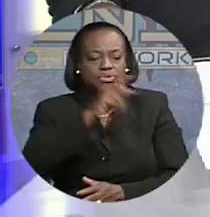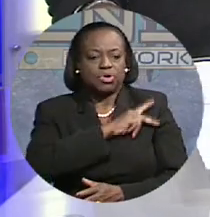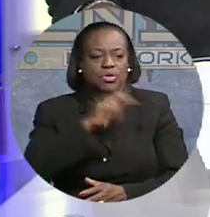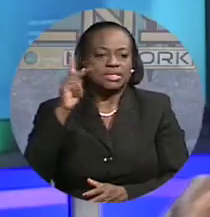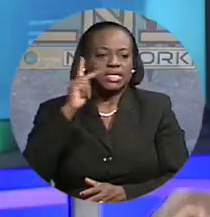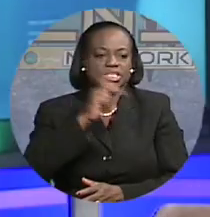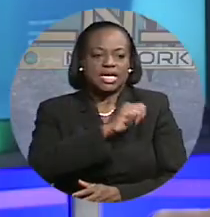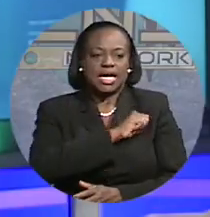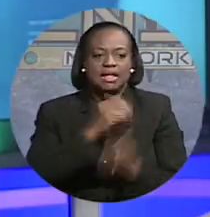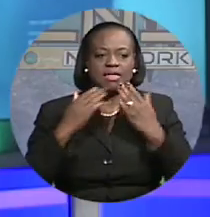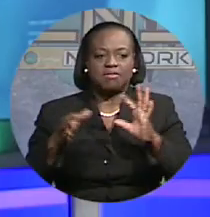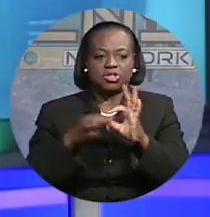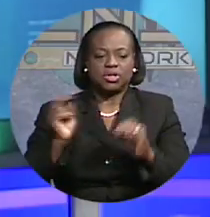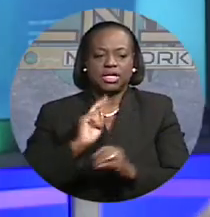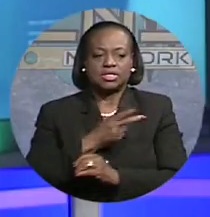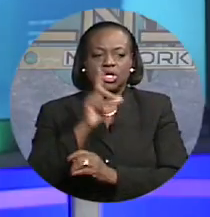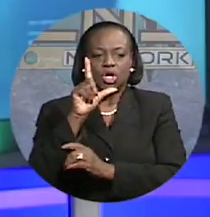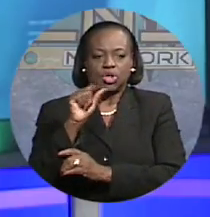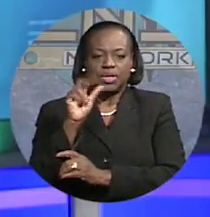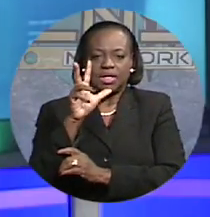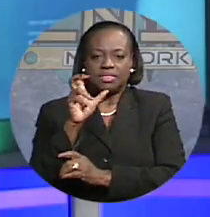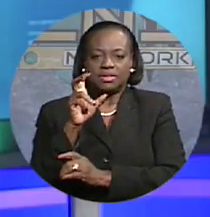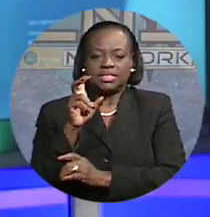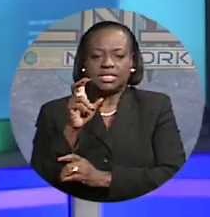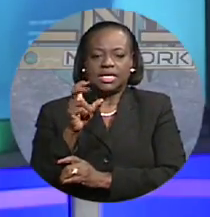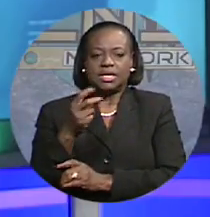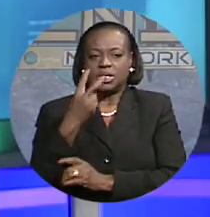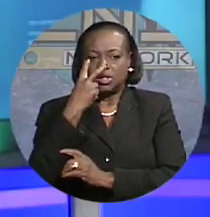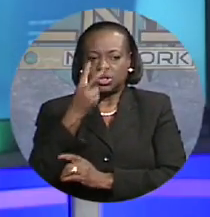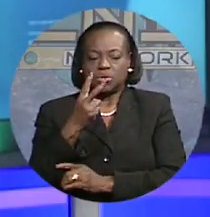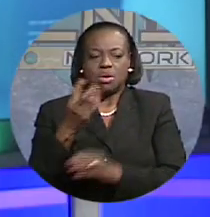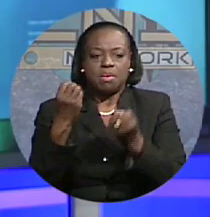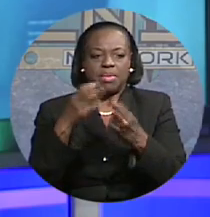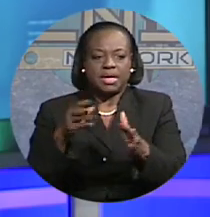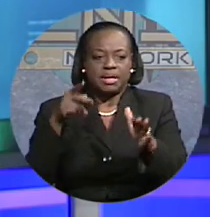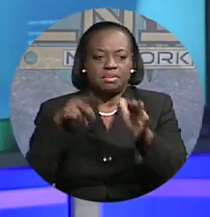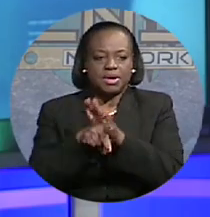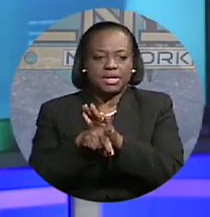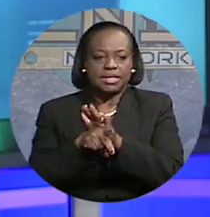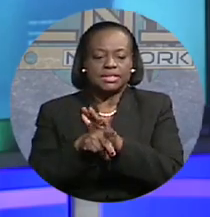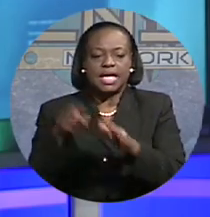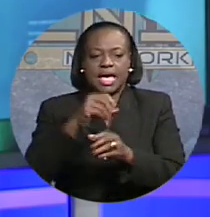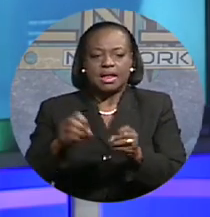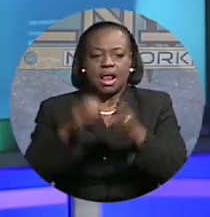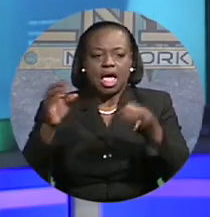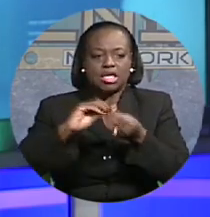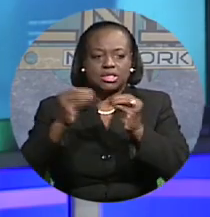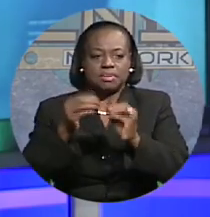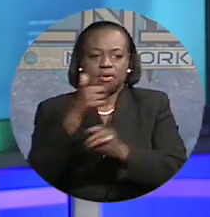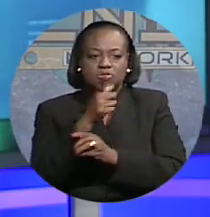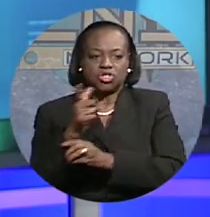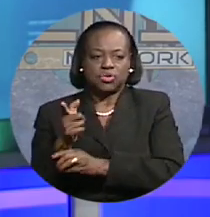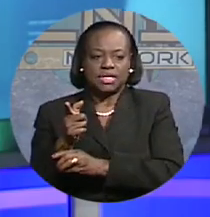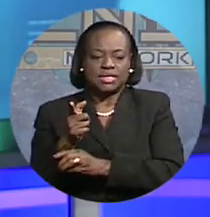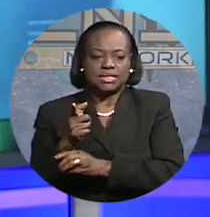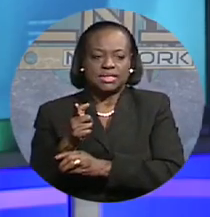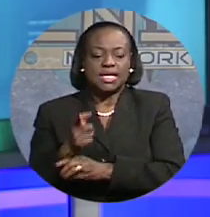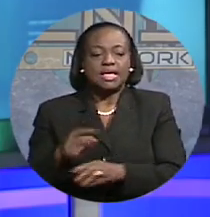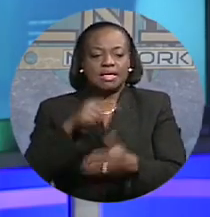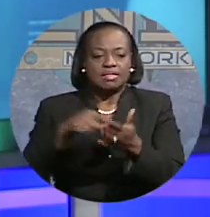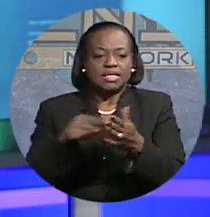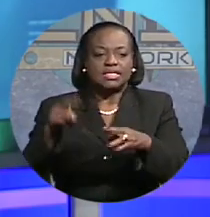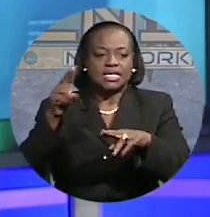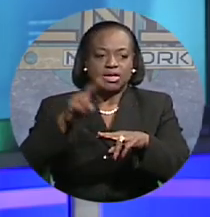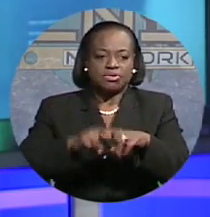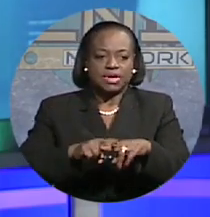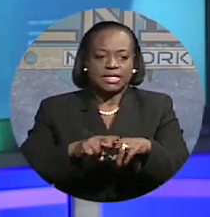Thanks for joining us. Well, 2013 saw a proliferation of murders and a large number of shootings. Despite this increase last year,